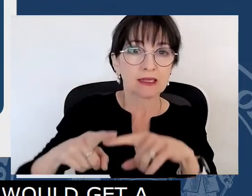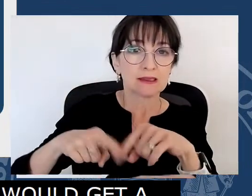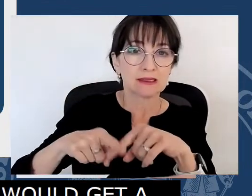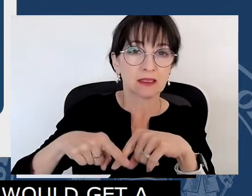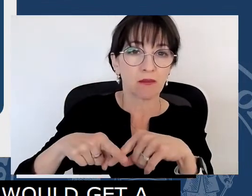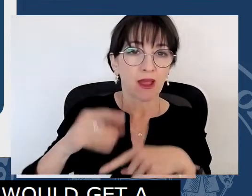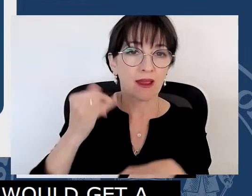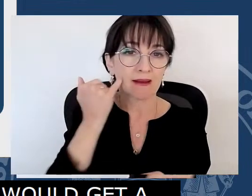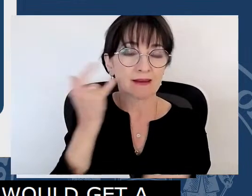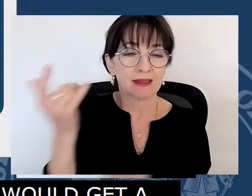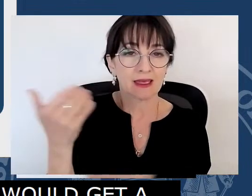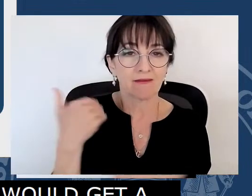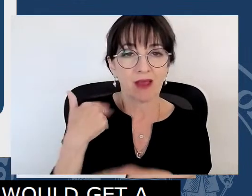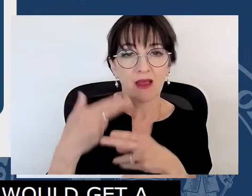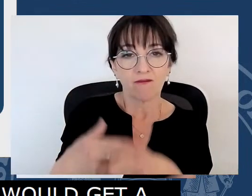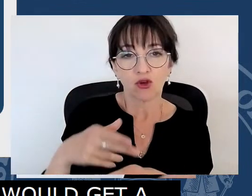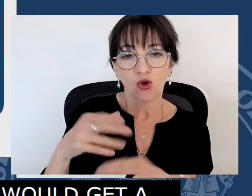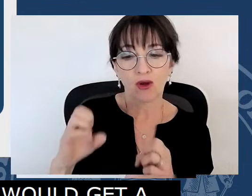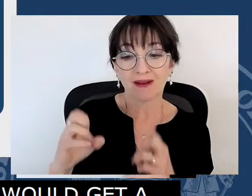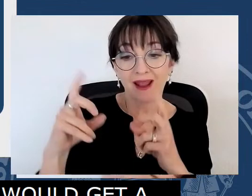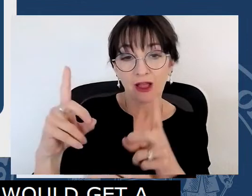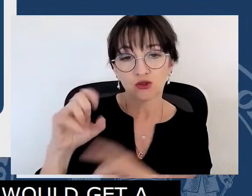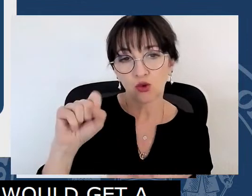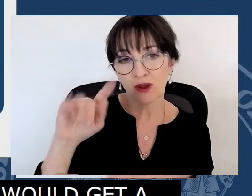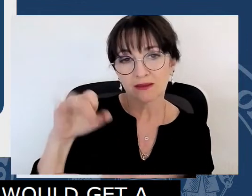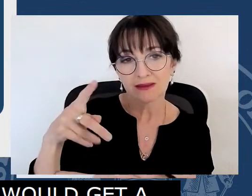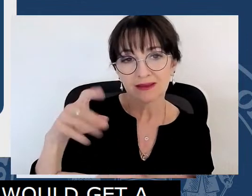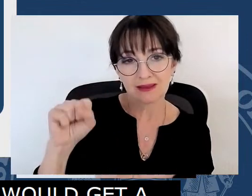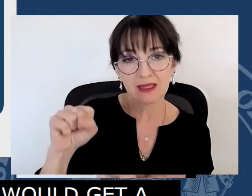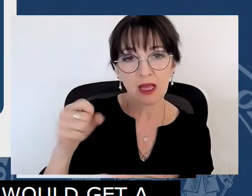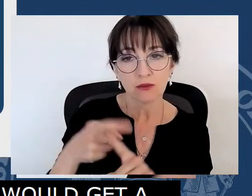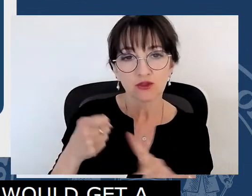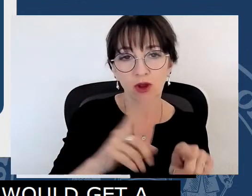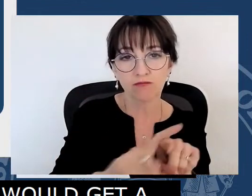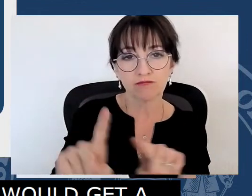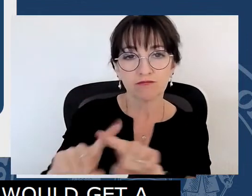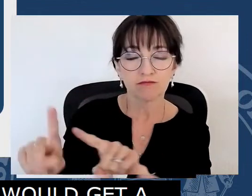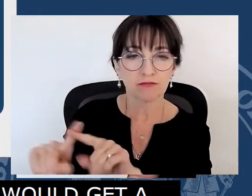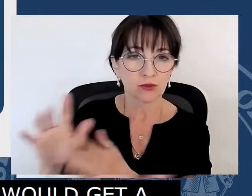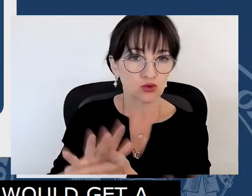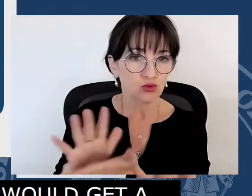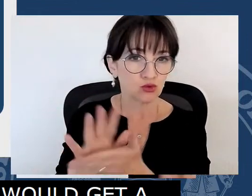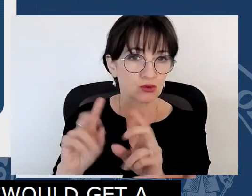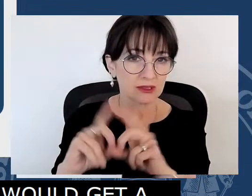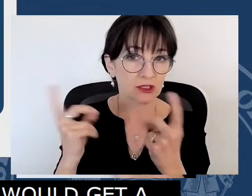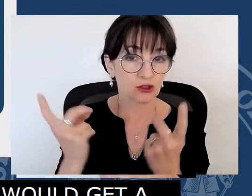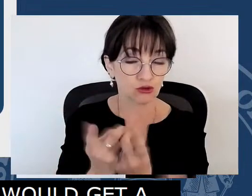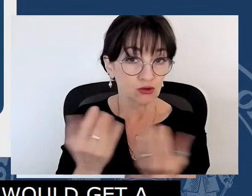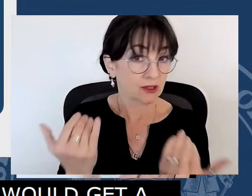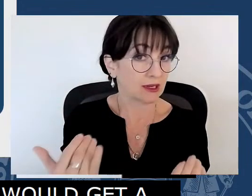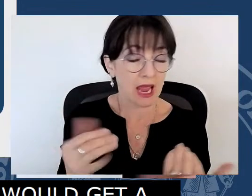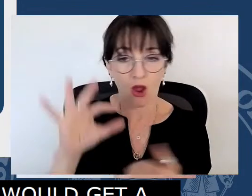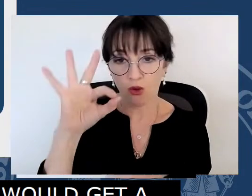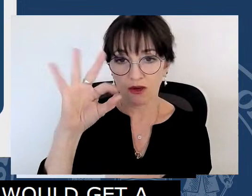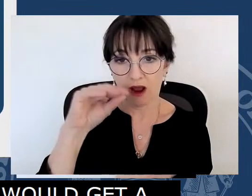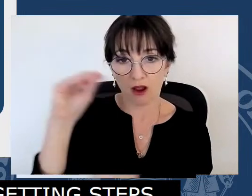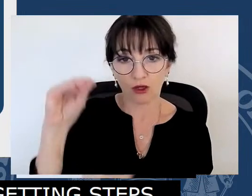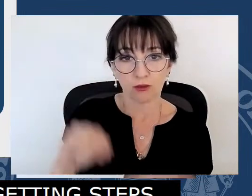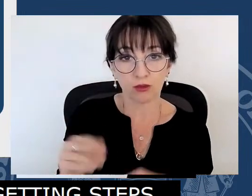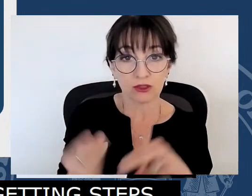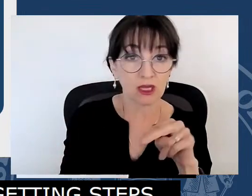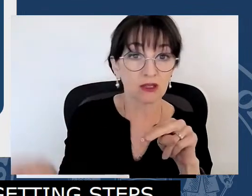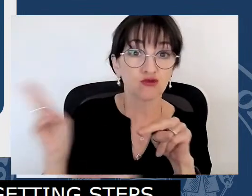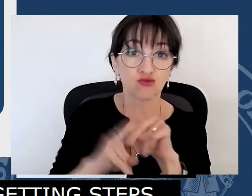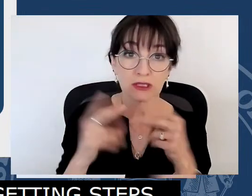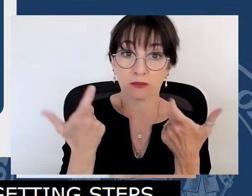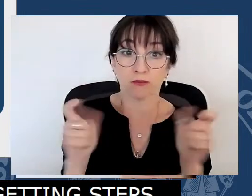steps, educational steps from the various school districts. So a 9% raise is a big one for them,